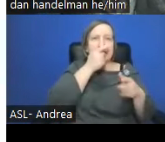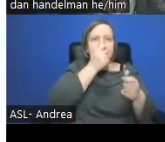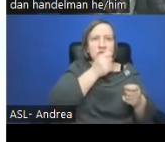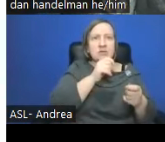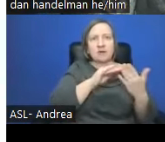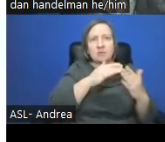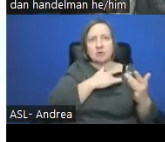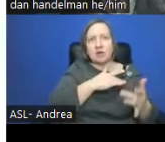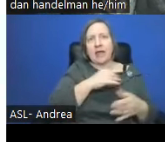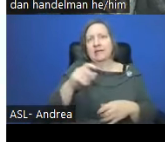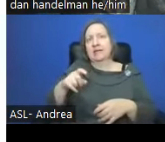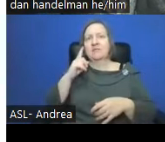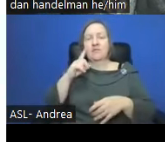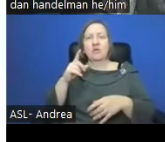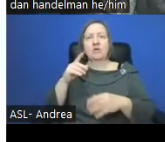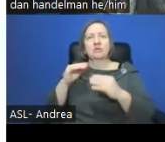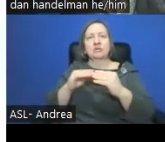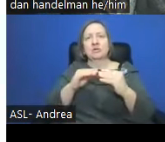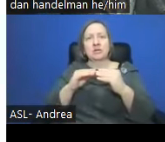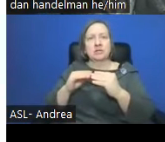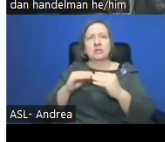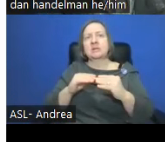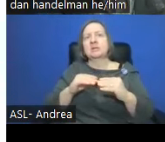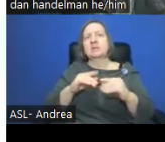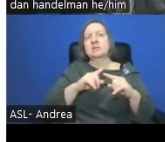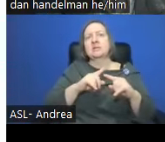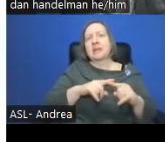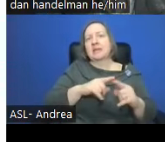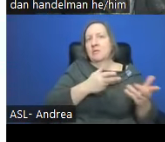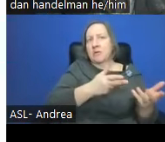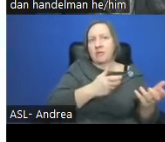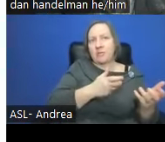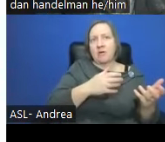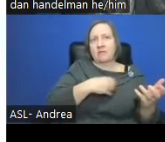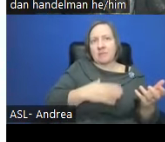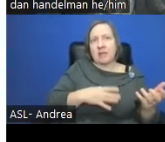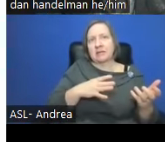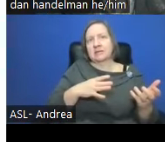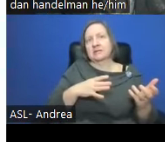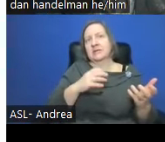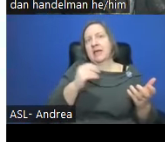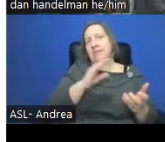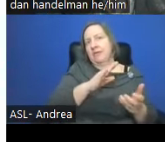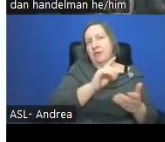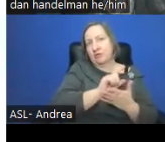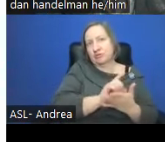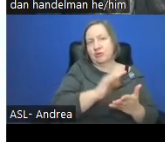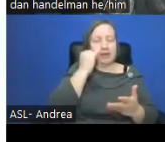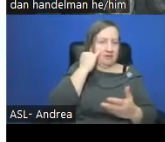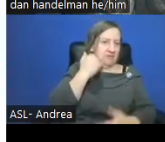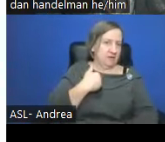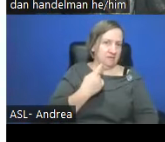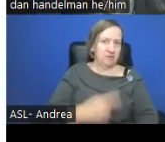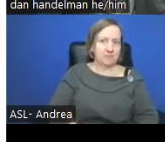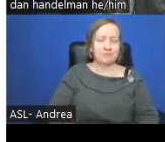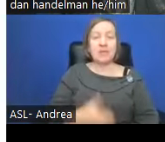the wishes of the complainant and or their attorney if there is one. Are there any questions or concerns